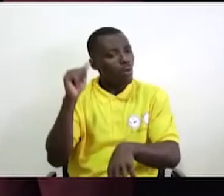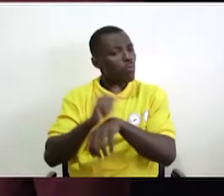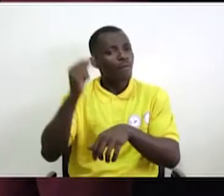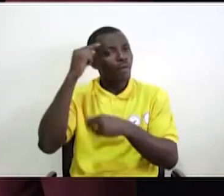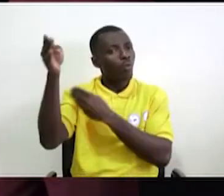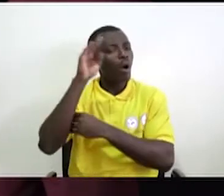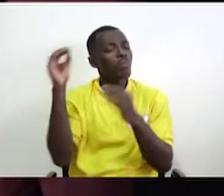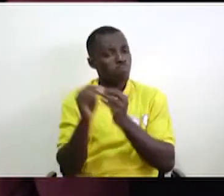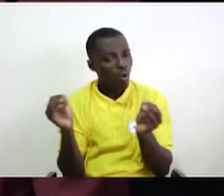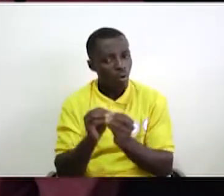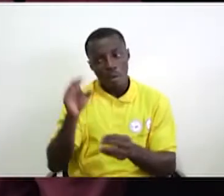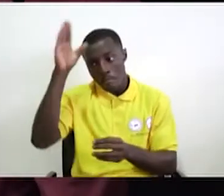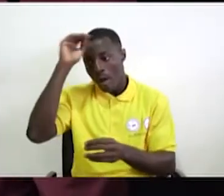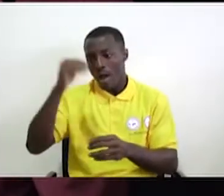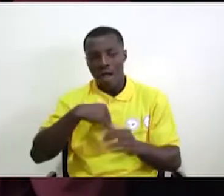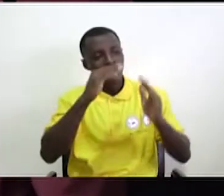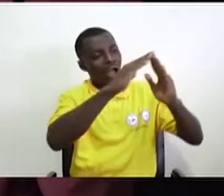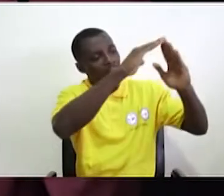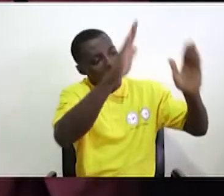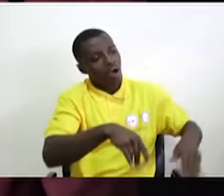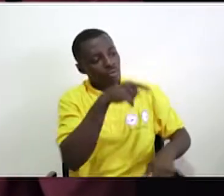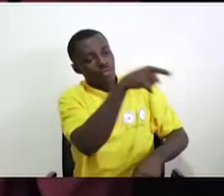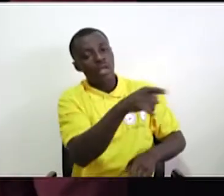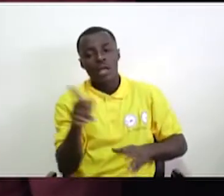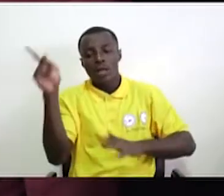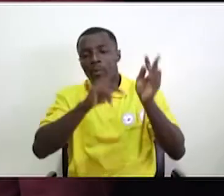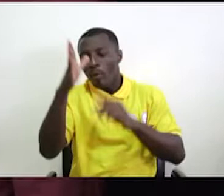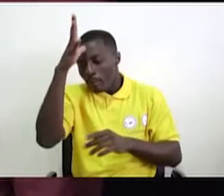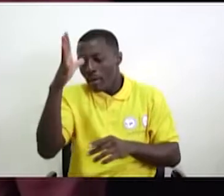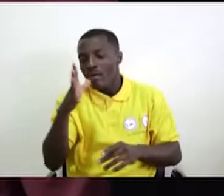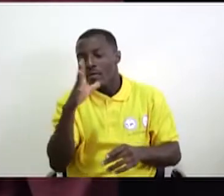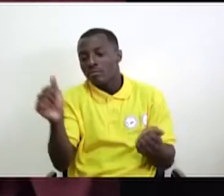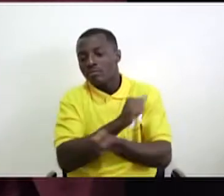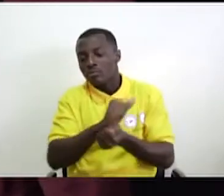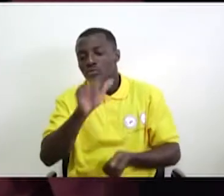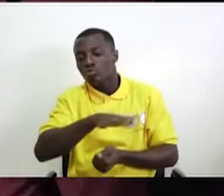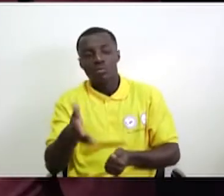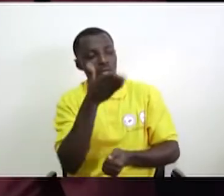He had a lot of orphanages. Then at age